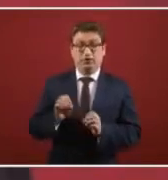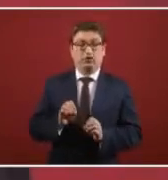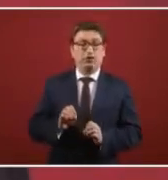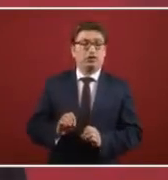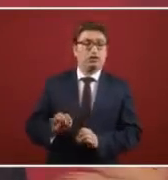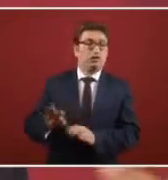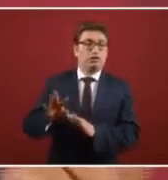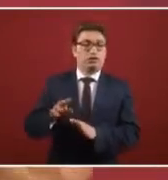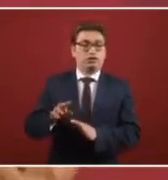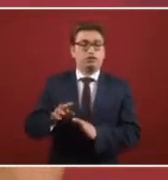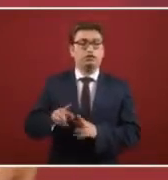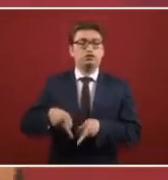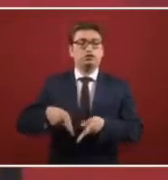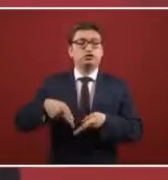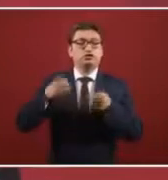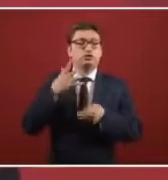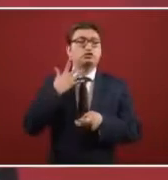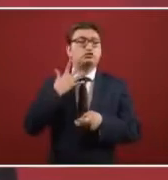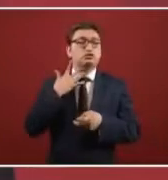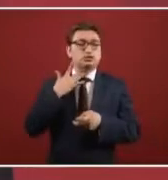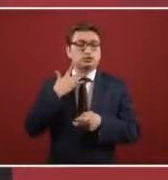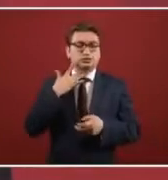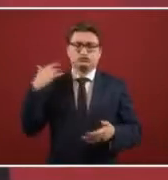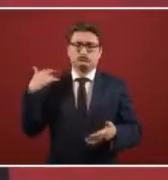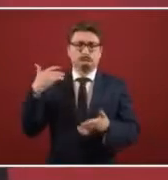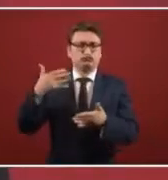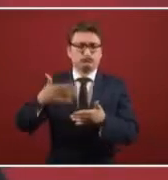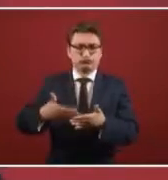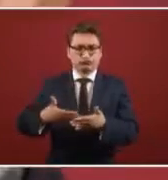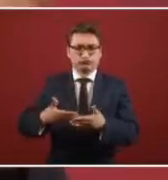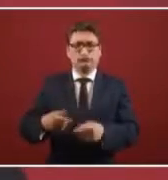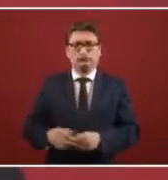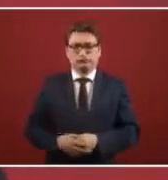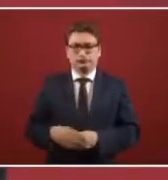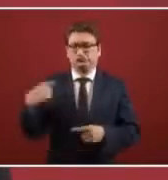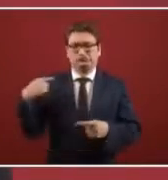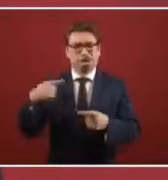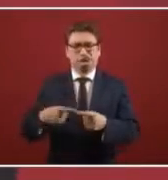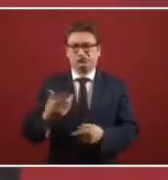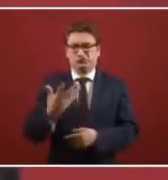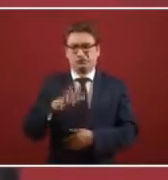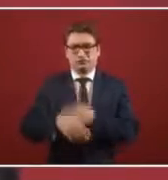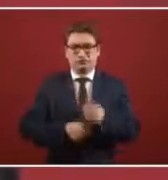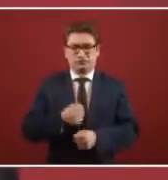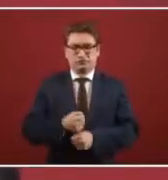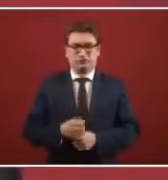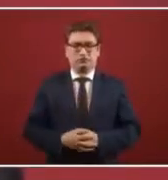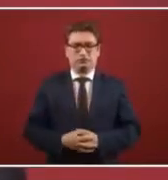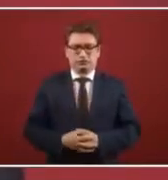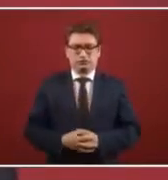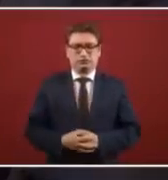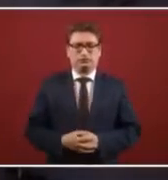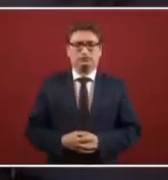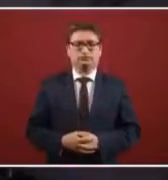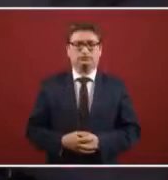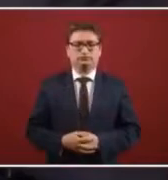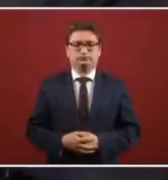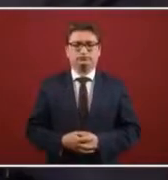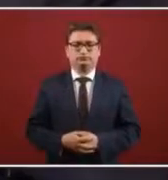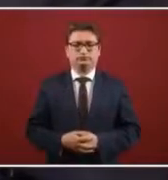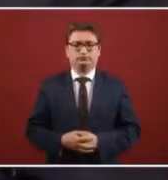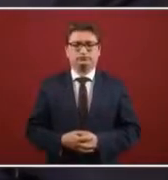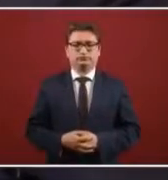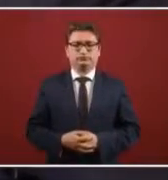the gas Y un feeding tiempo a la fecha, from a certain time to the 10 present. años Say maybe 10 years a la fecha. to the